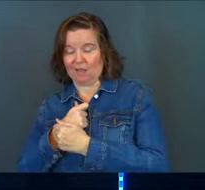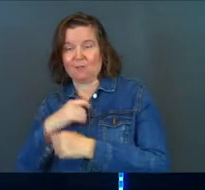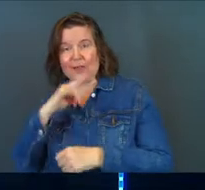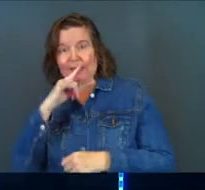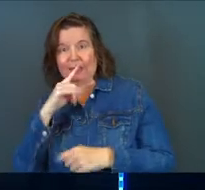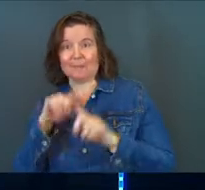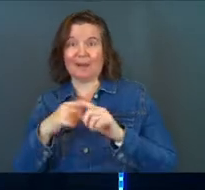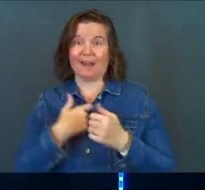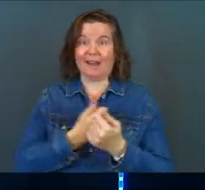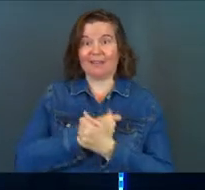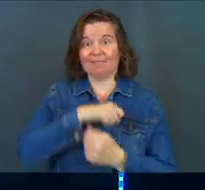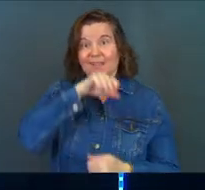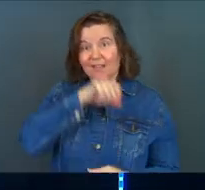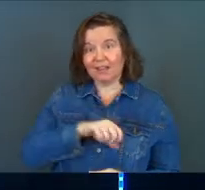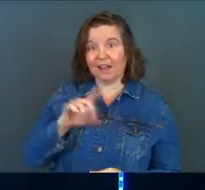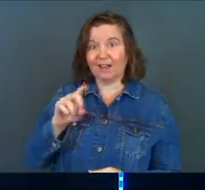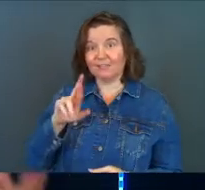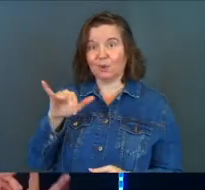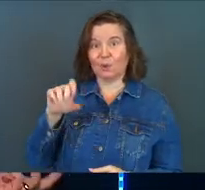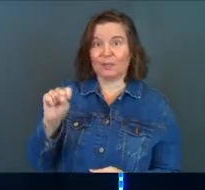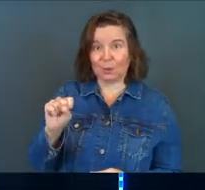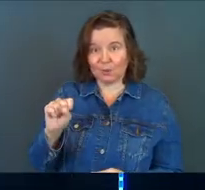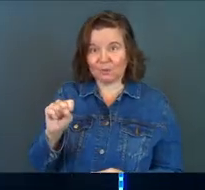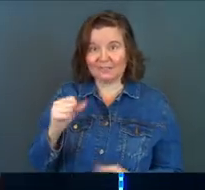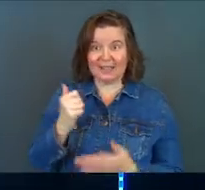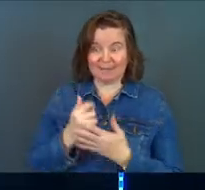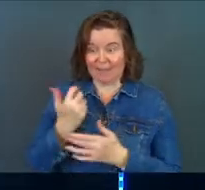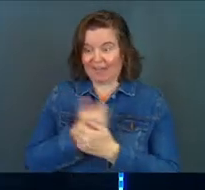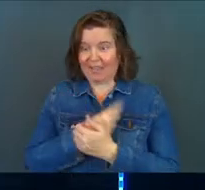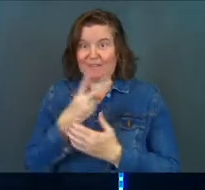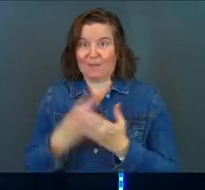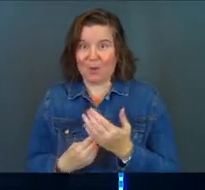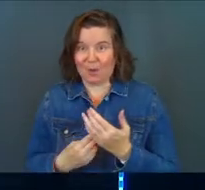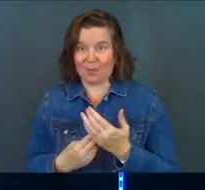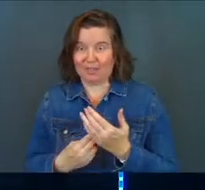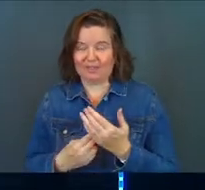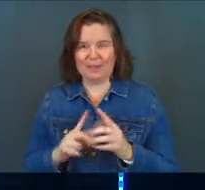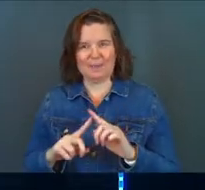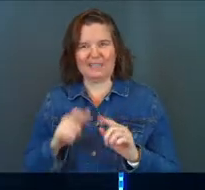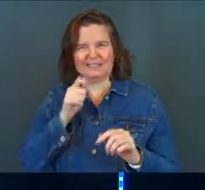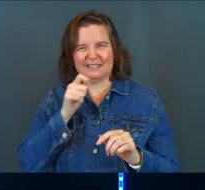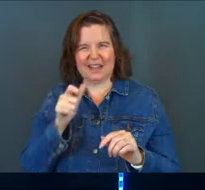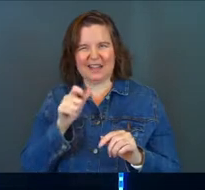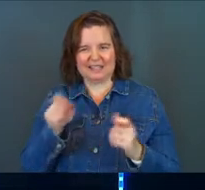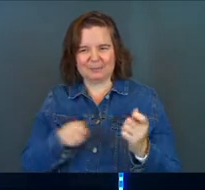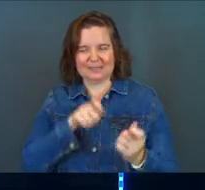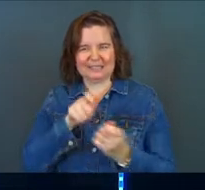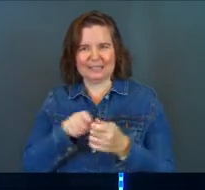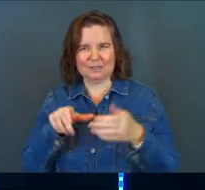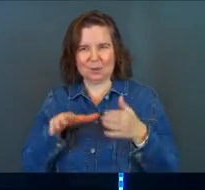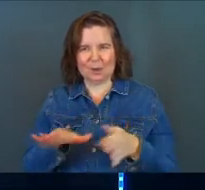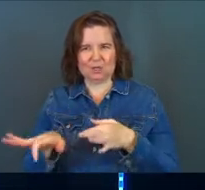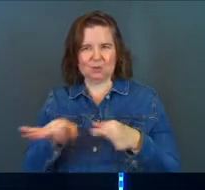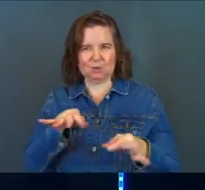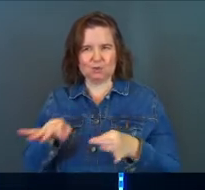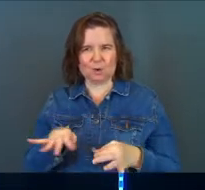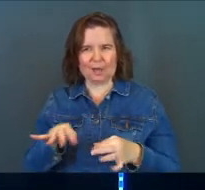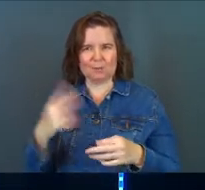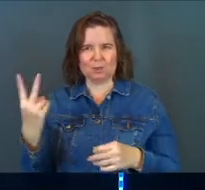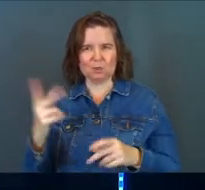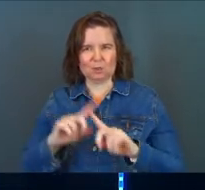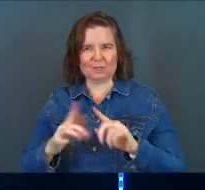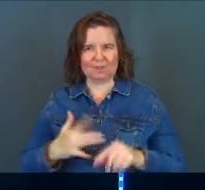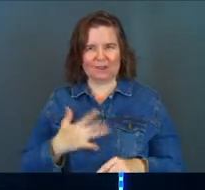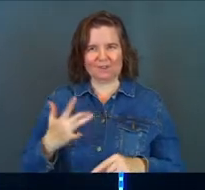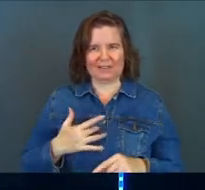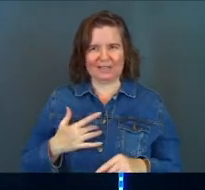love Doritos, amen? Like, I love both. But it's not a very precise way to describe the two